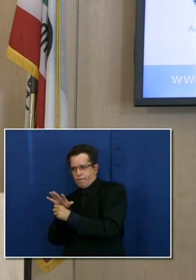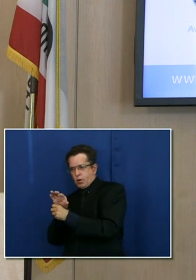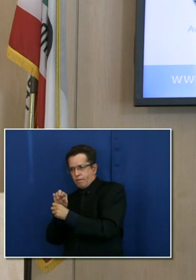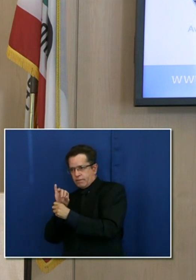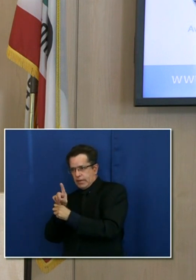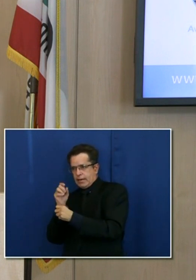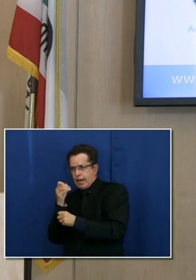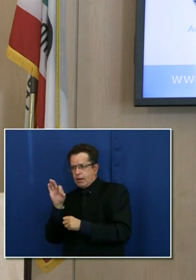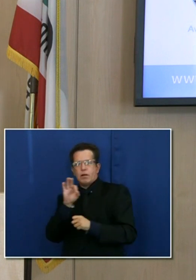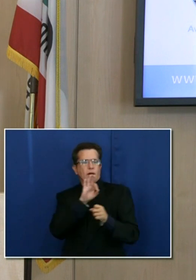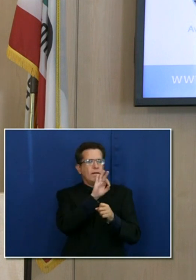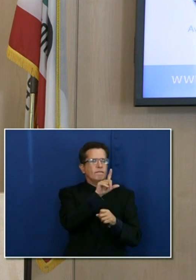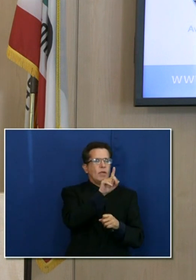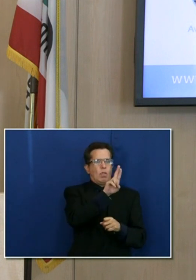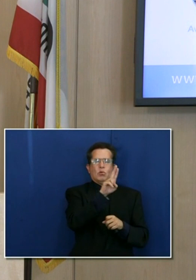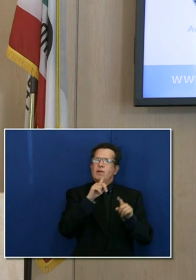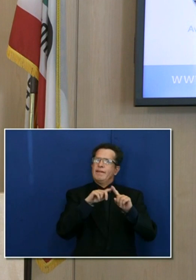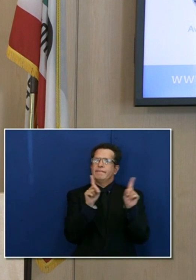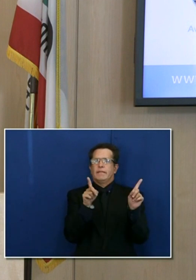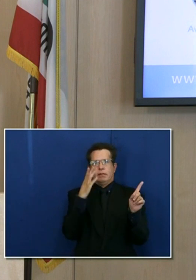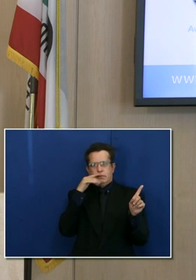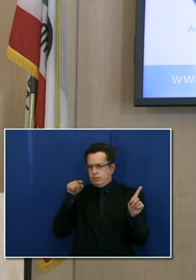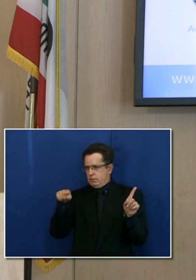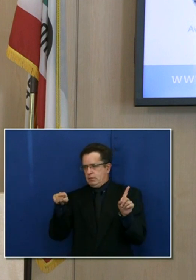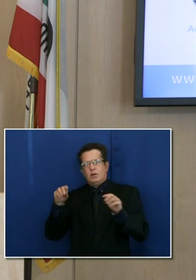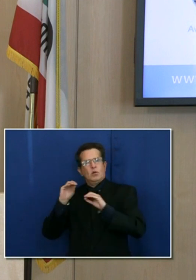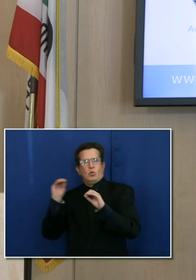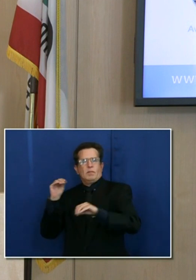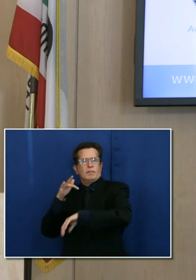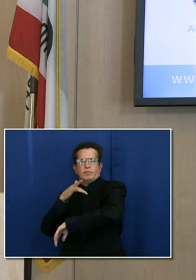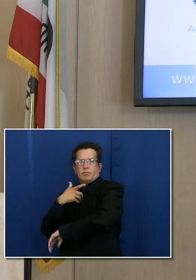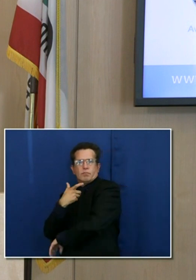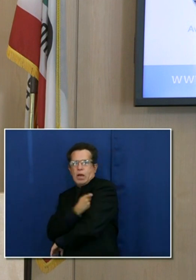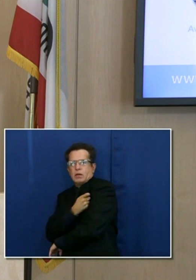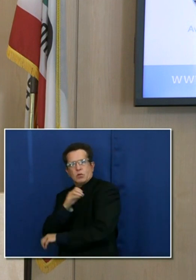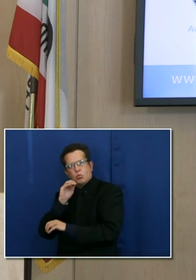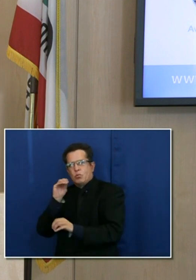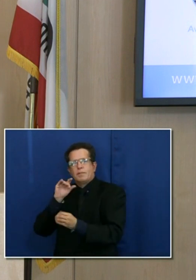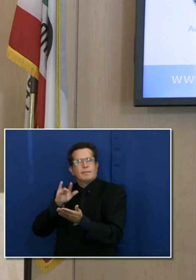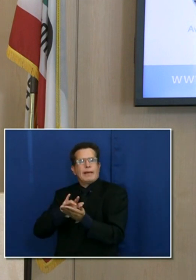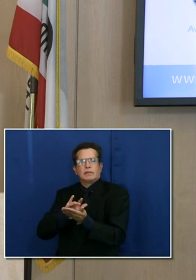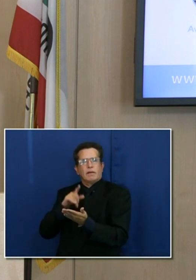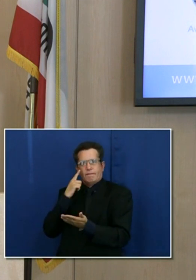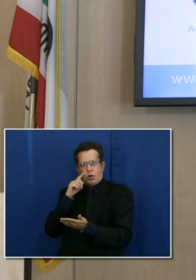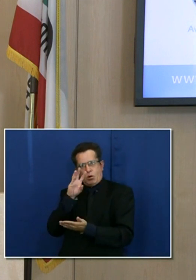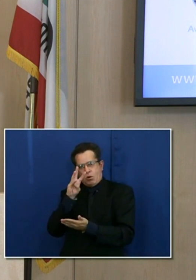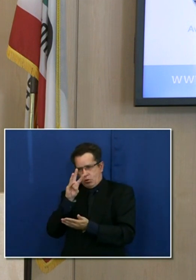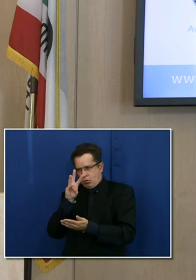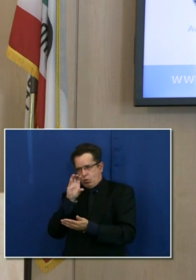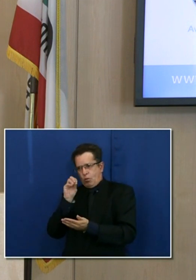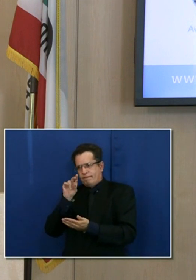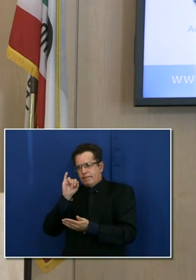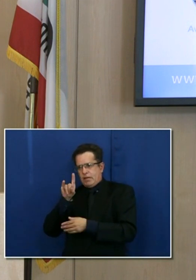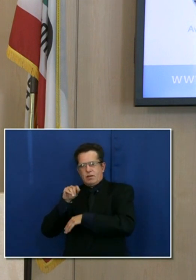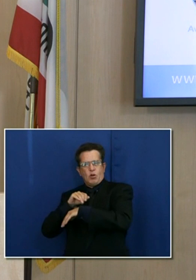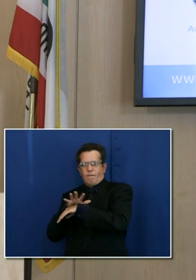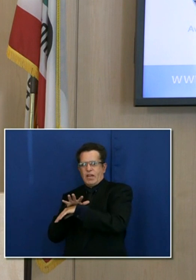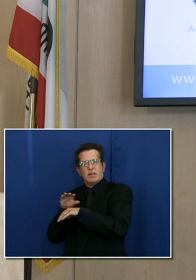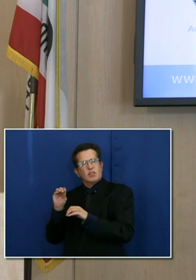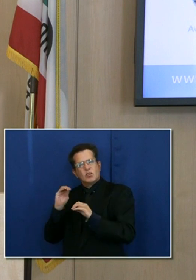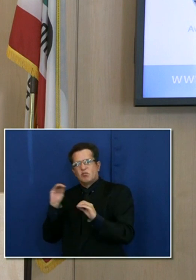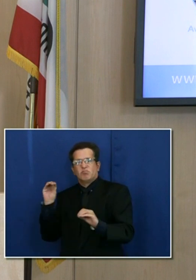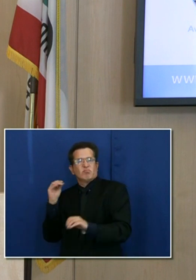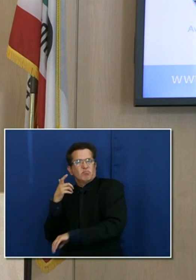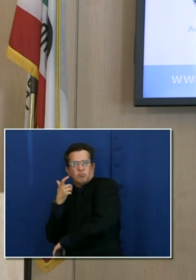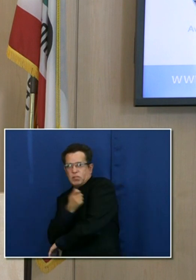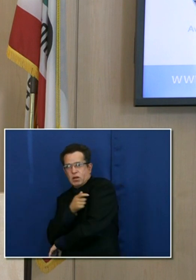flu is that we do not have a vaccine for COVID-19, but we do have a vaccine